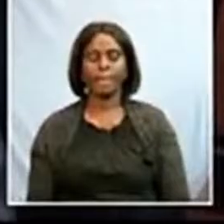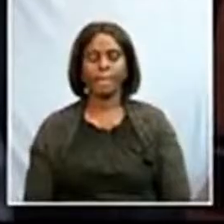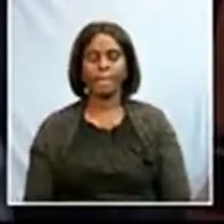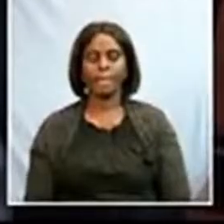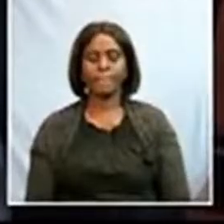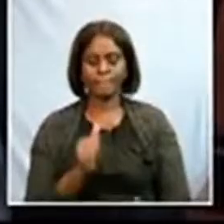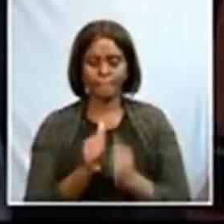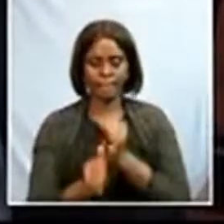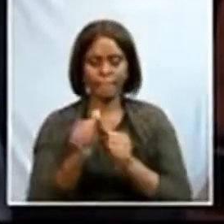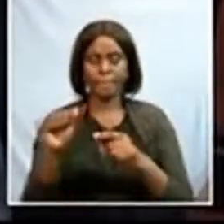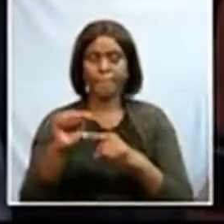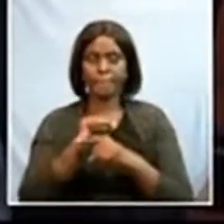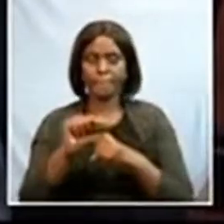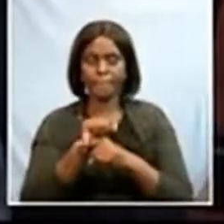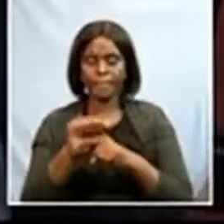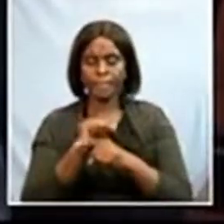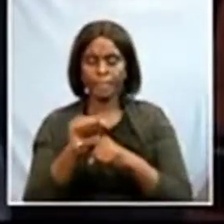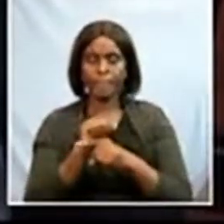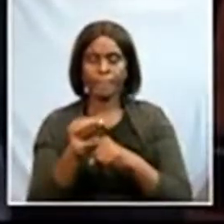Which courses